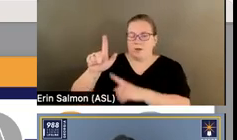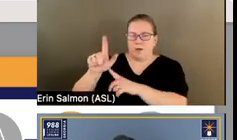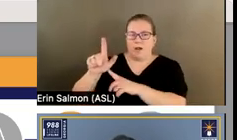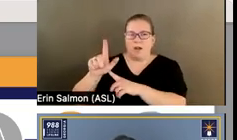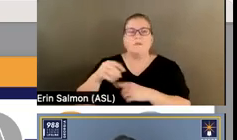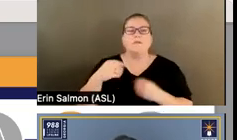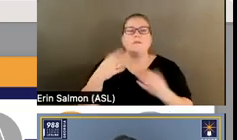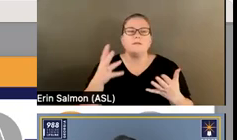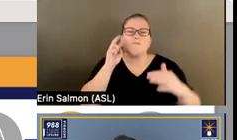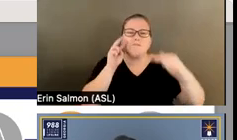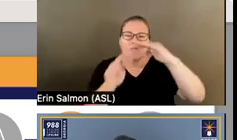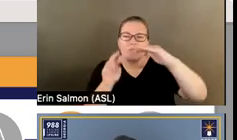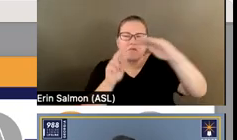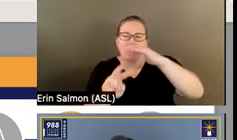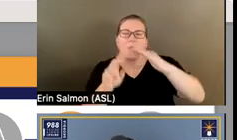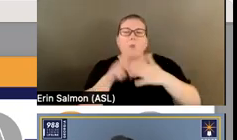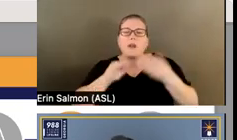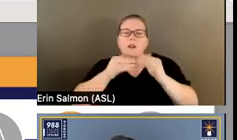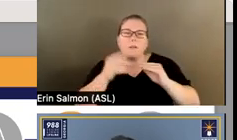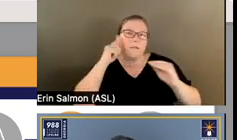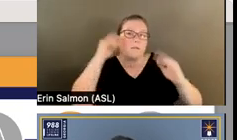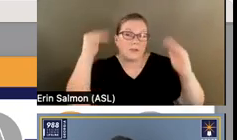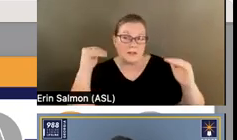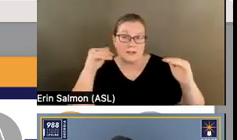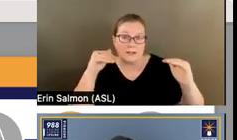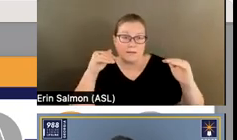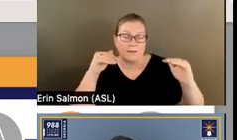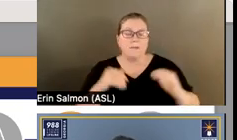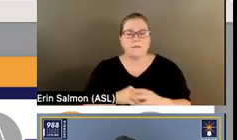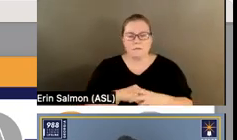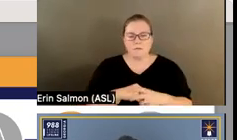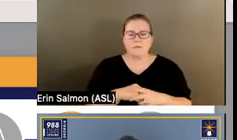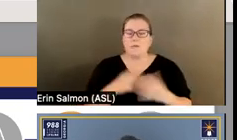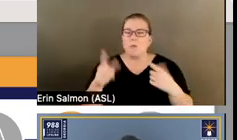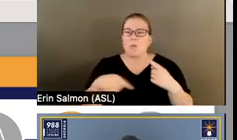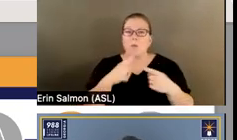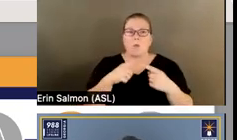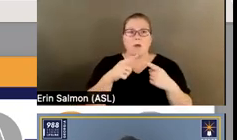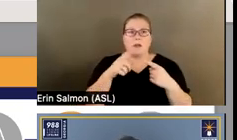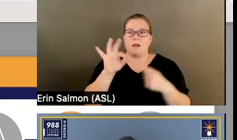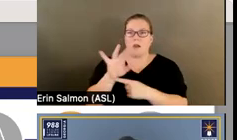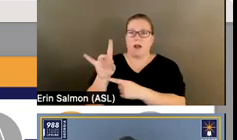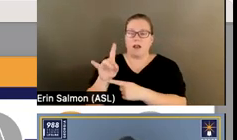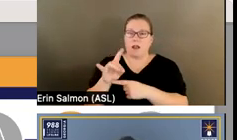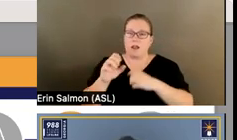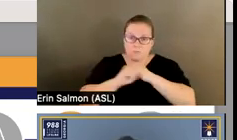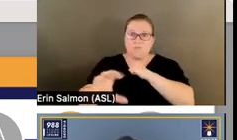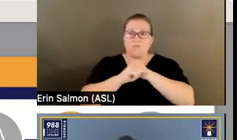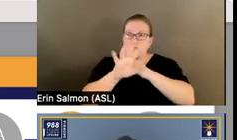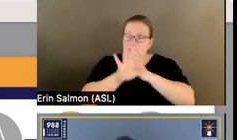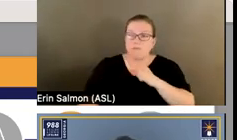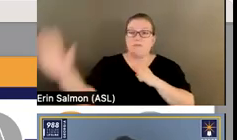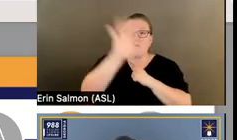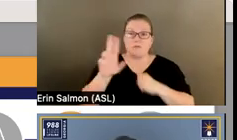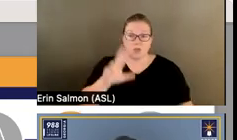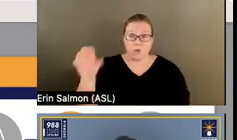with projections of what we might expect could happen once mass marketing of 988 begins. And based on the projections